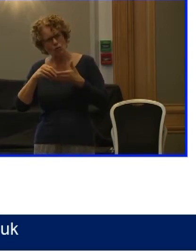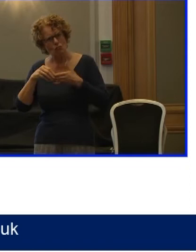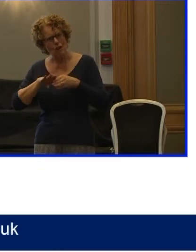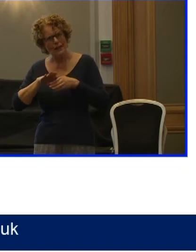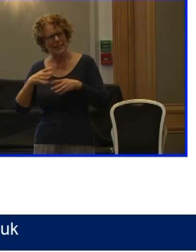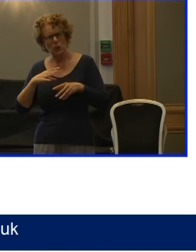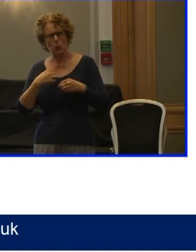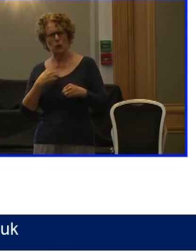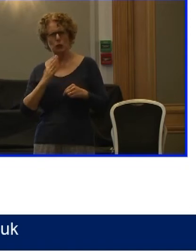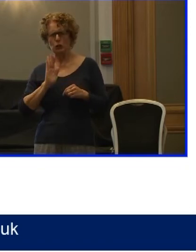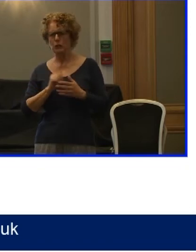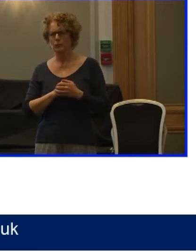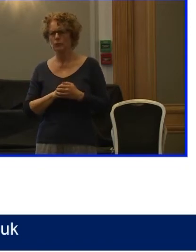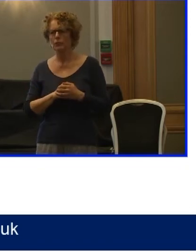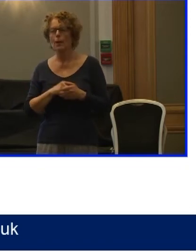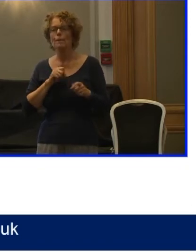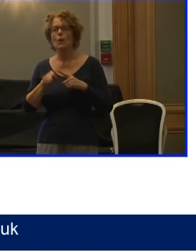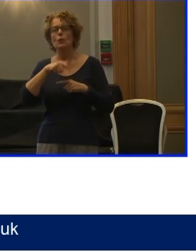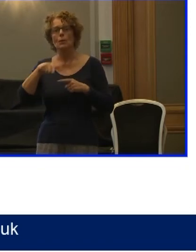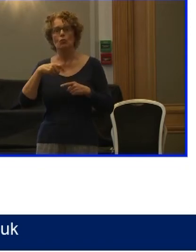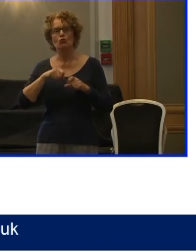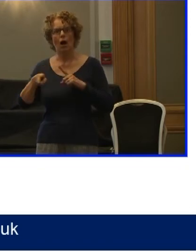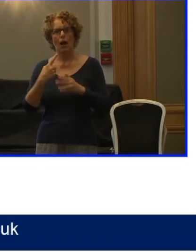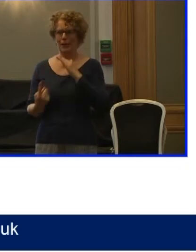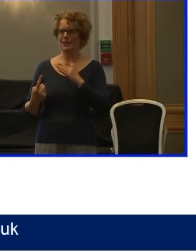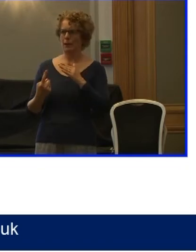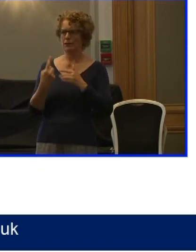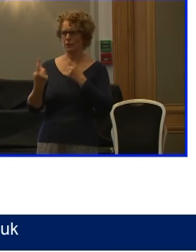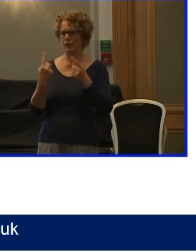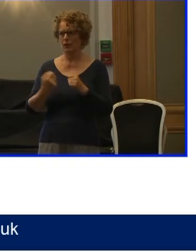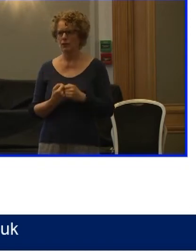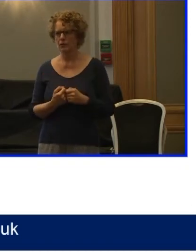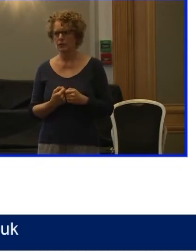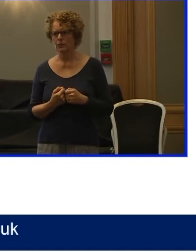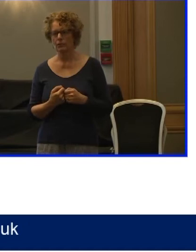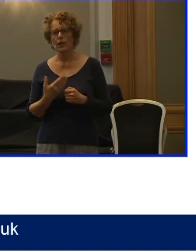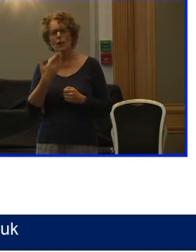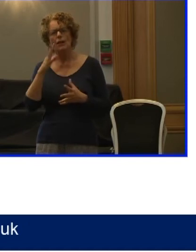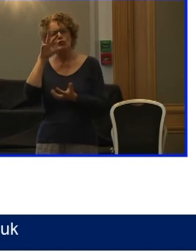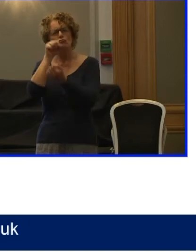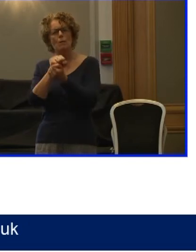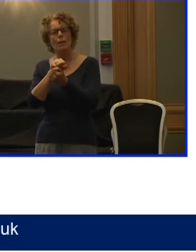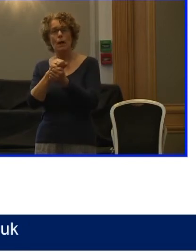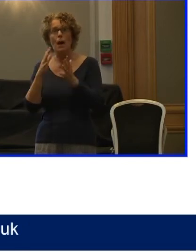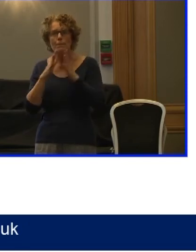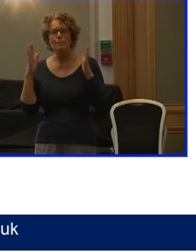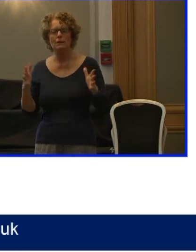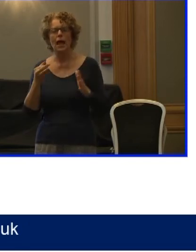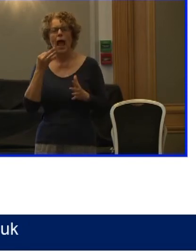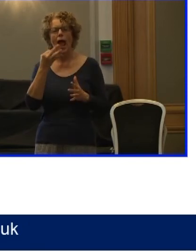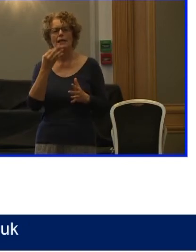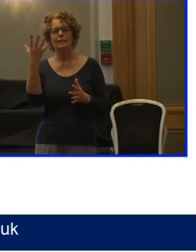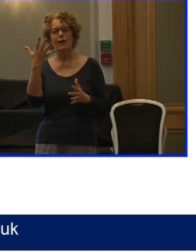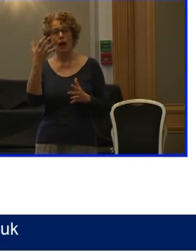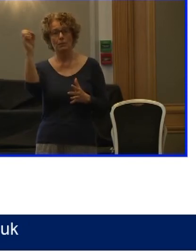long as possible without aids. It really does make a positive difference. So please bear in mind that a huge 85% of our